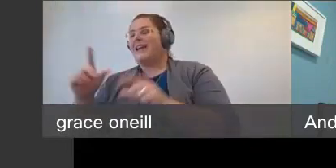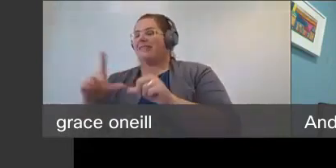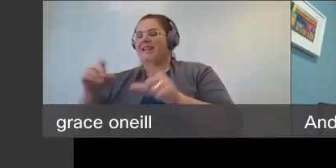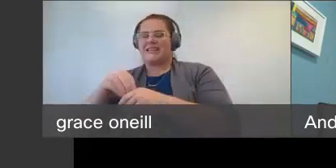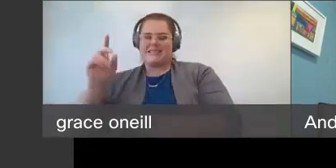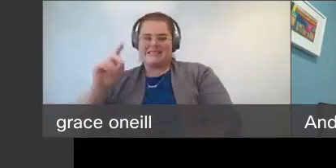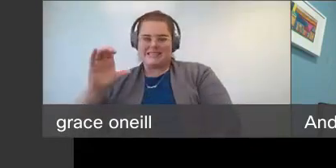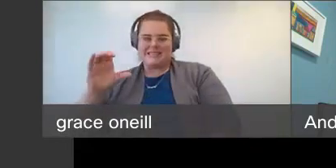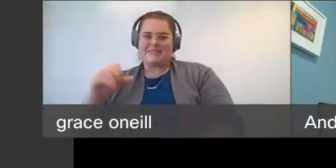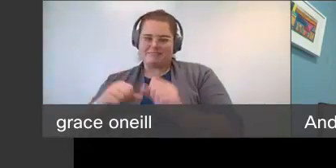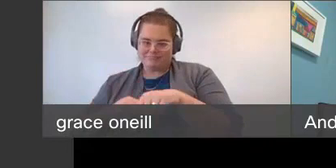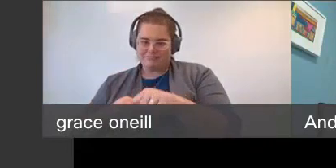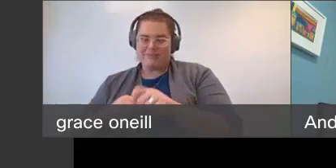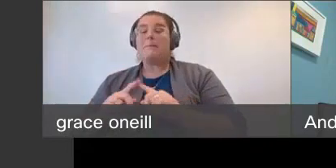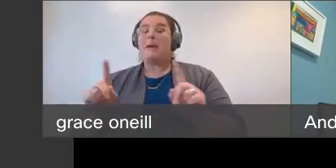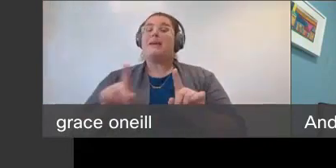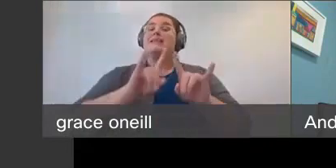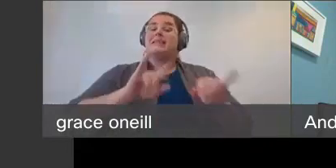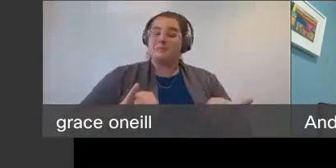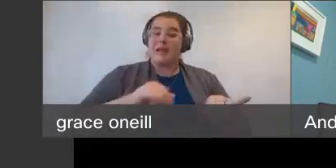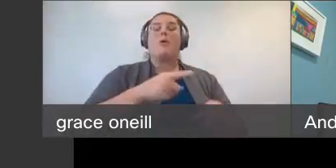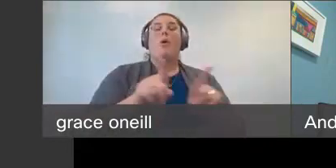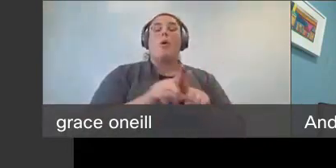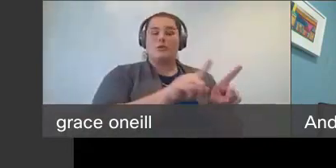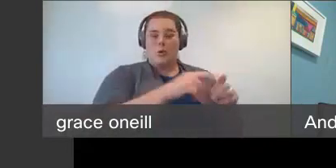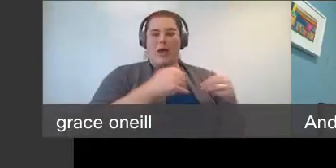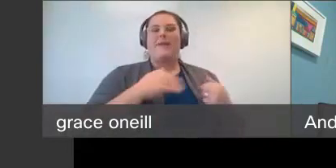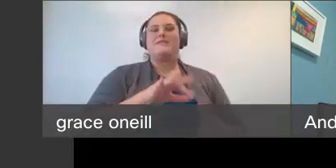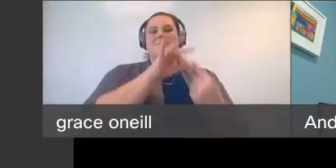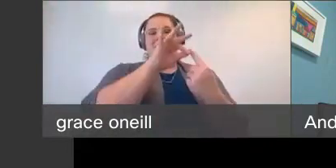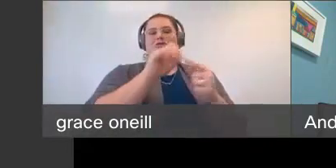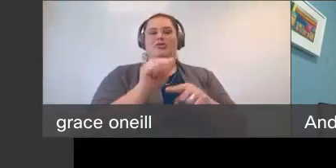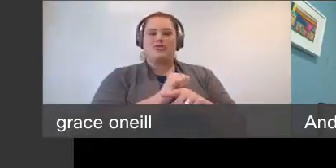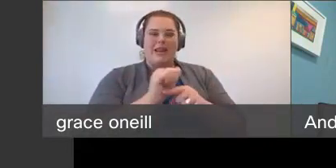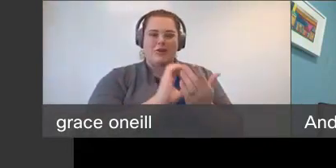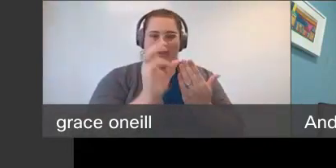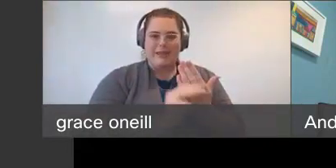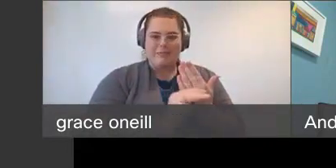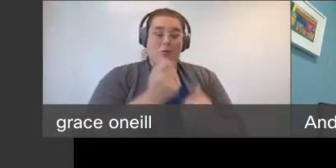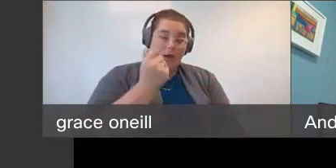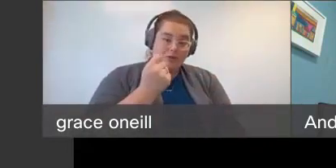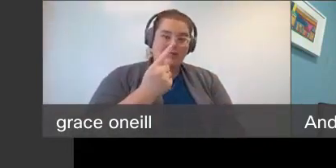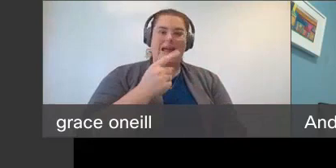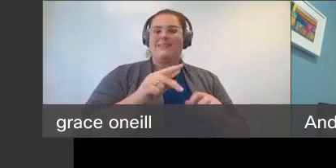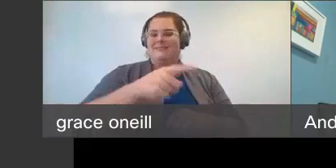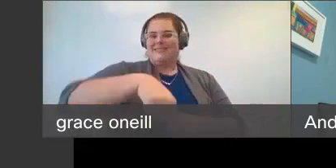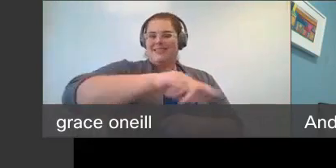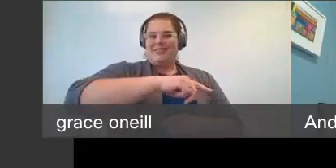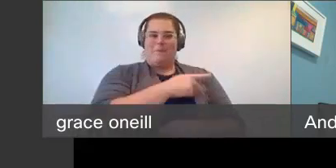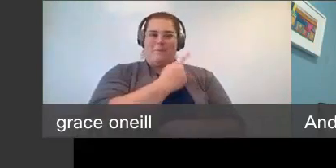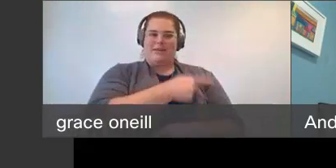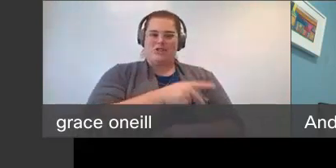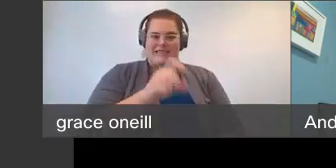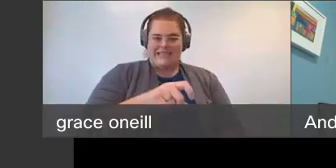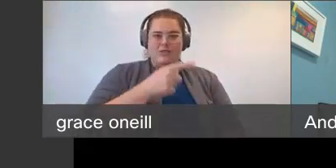DC, are also specially trained. They go through a specialized curriculum to understand the needs of this population. So that